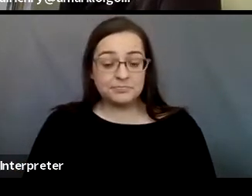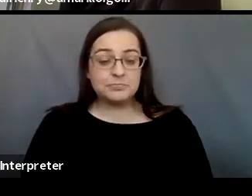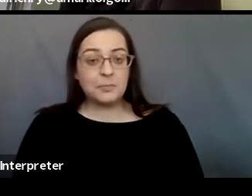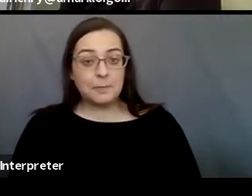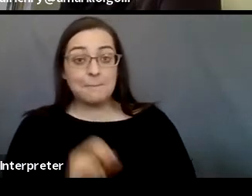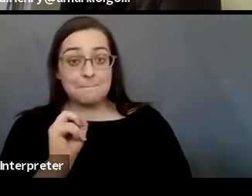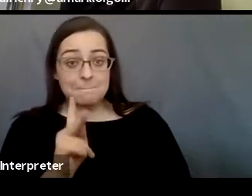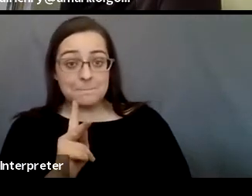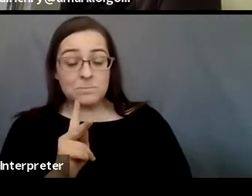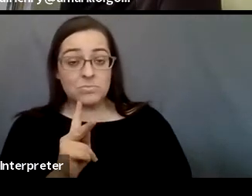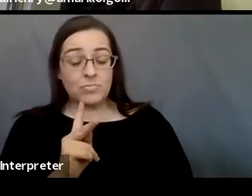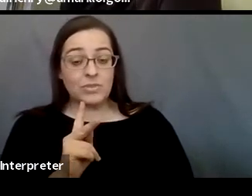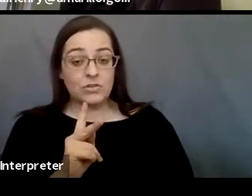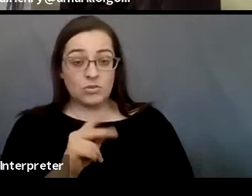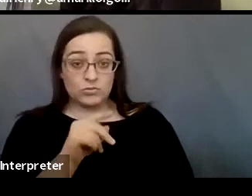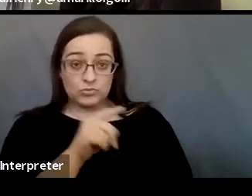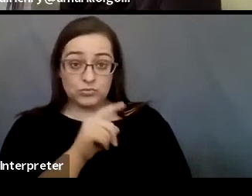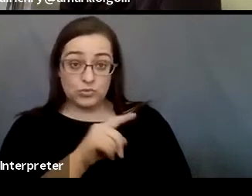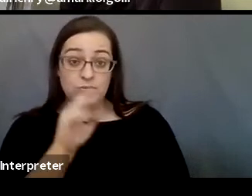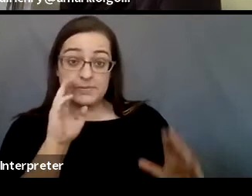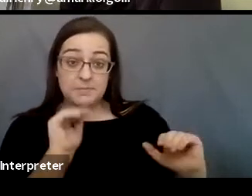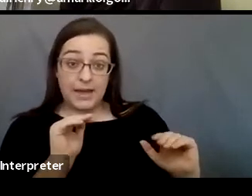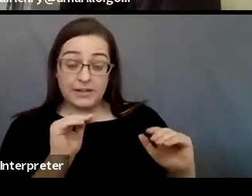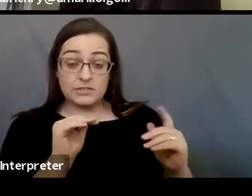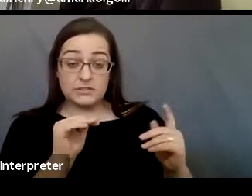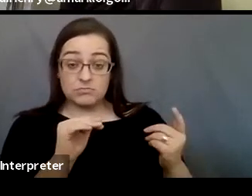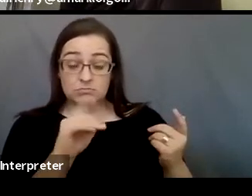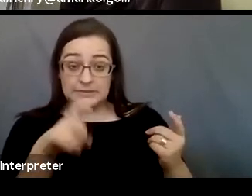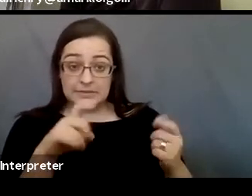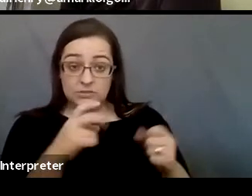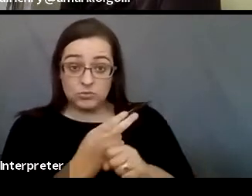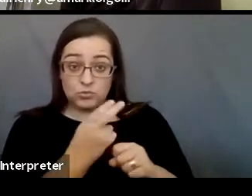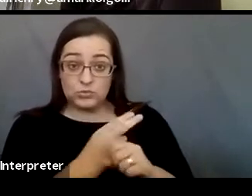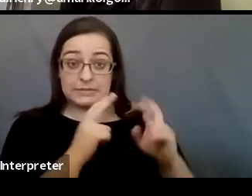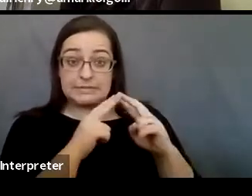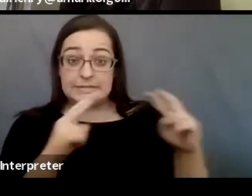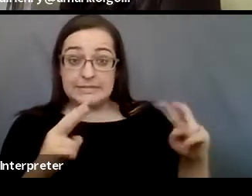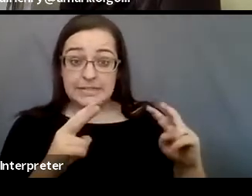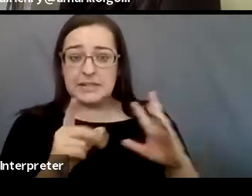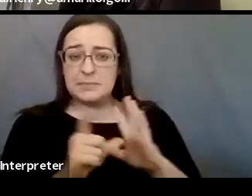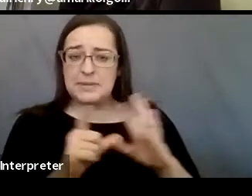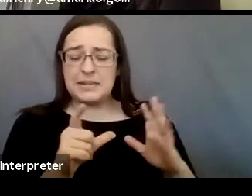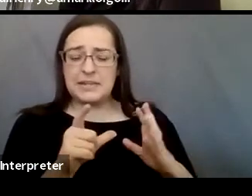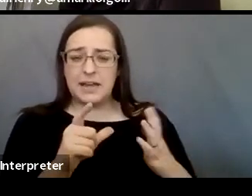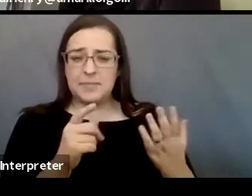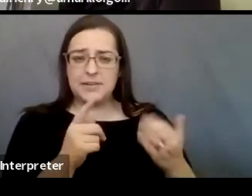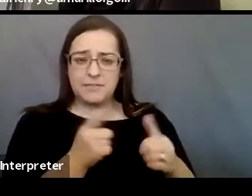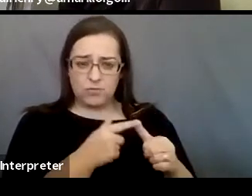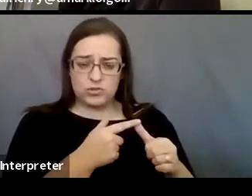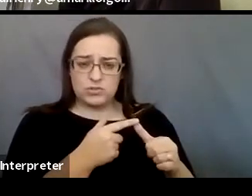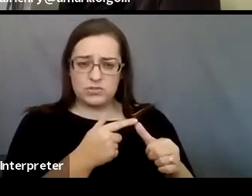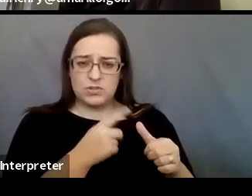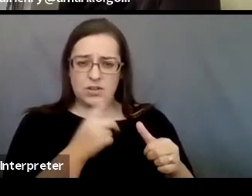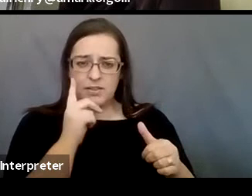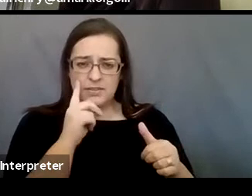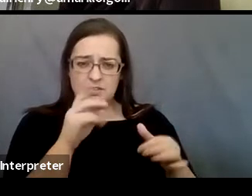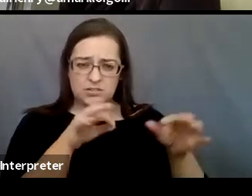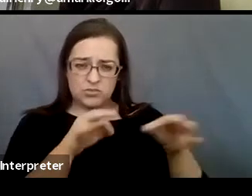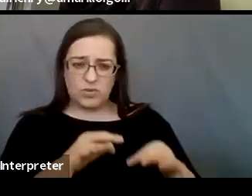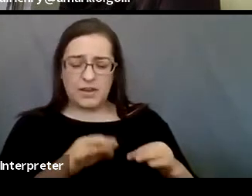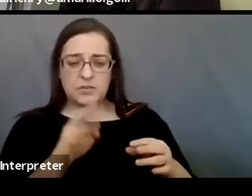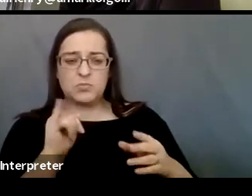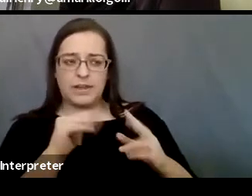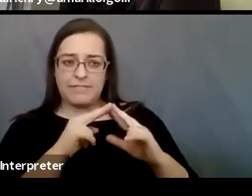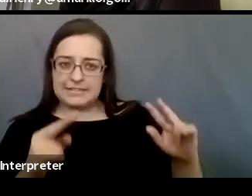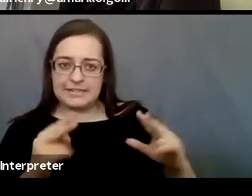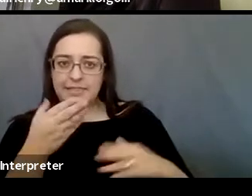Okay. And do you expect to need to use the tent immediately? Initially, it was described as